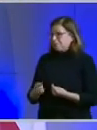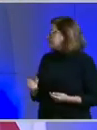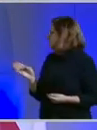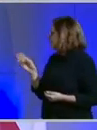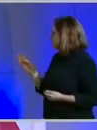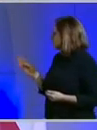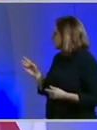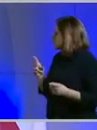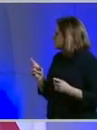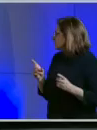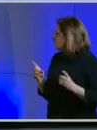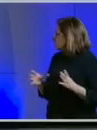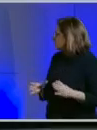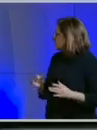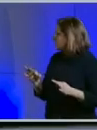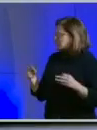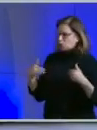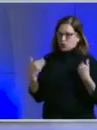Services.